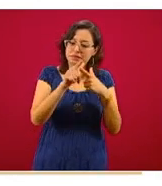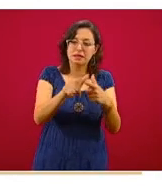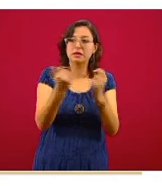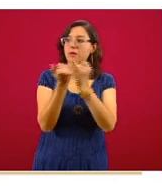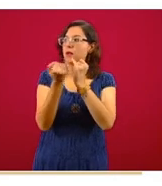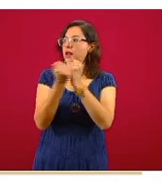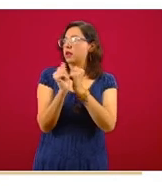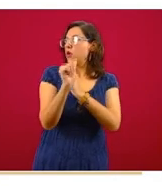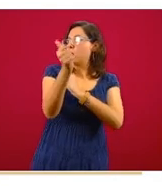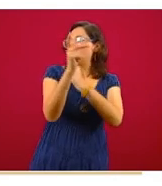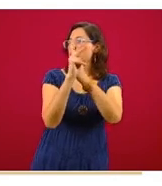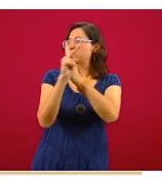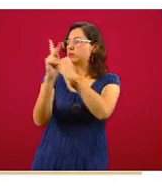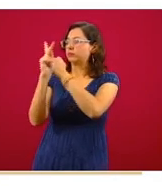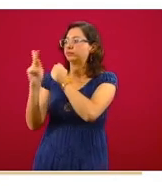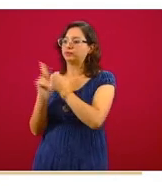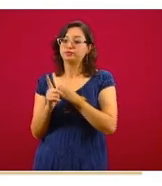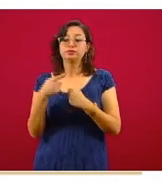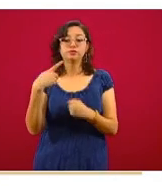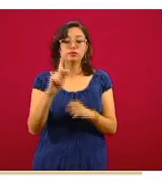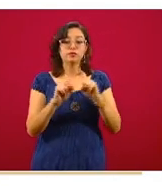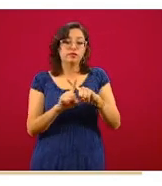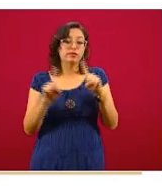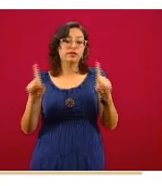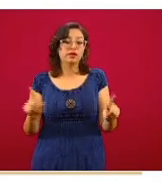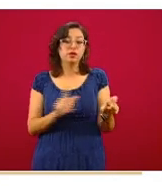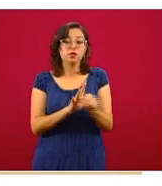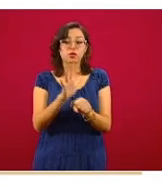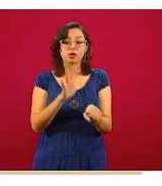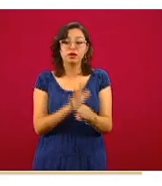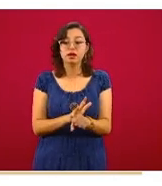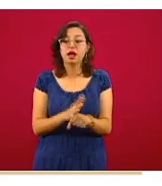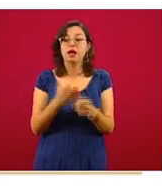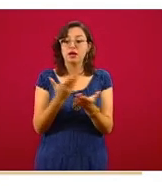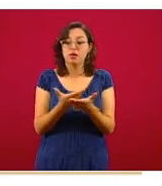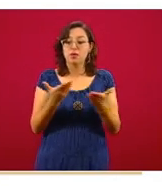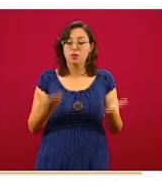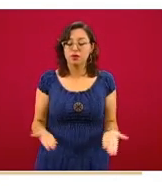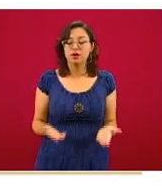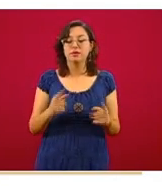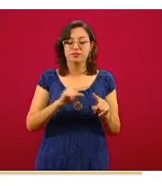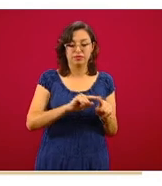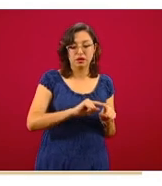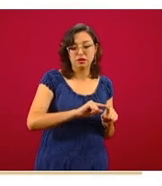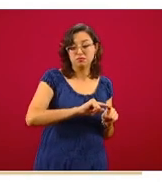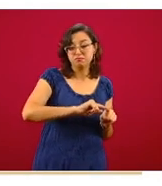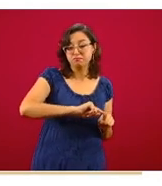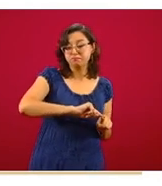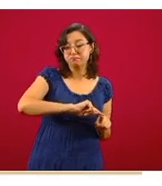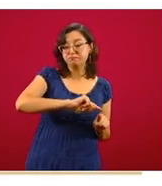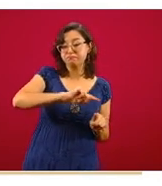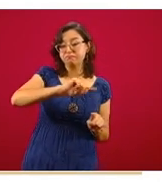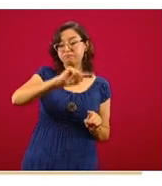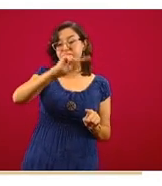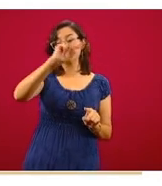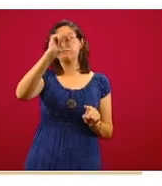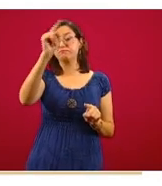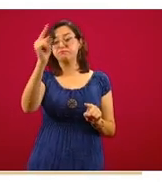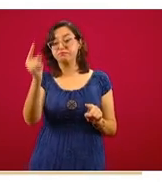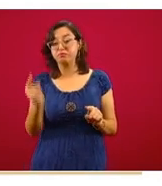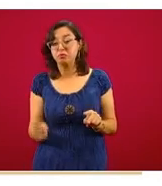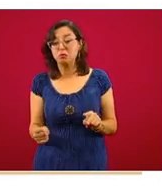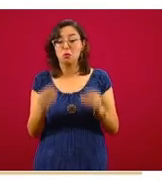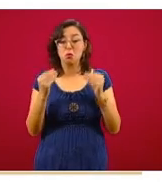proper beginning of the curve, and it's a curve that will have to go on and continue its path